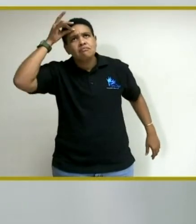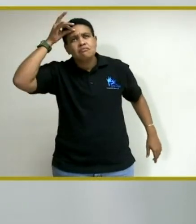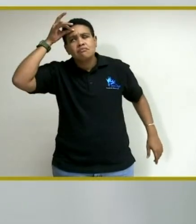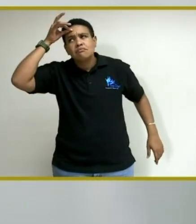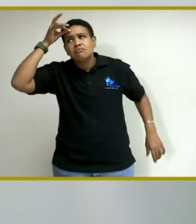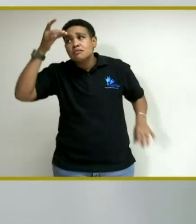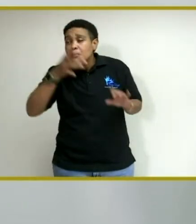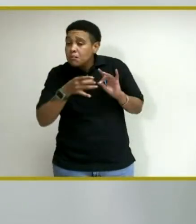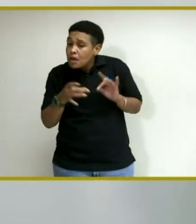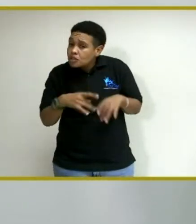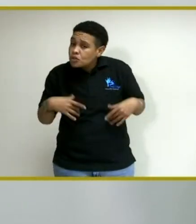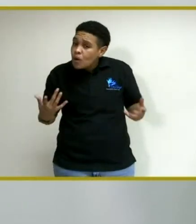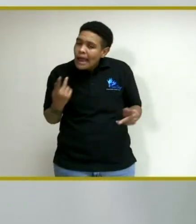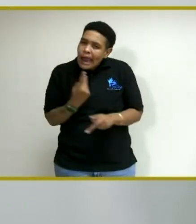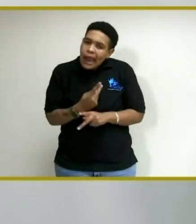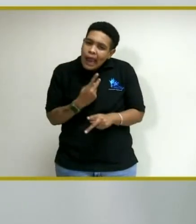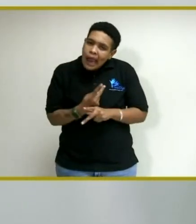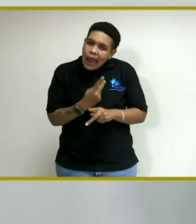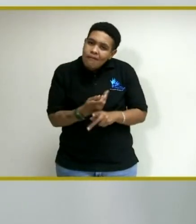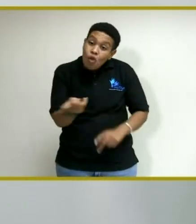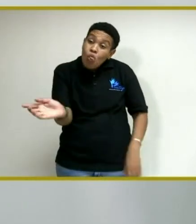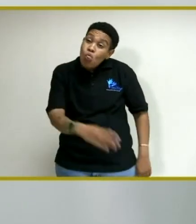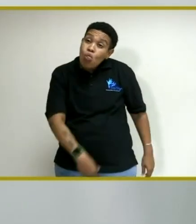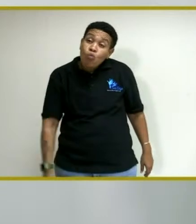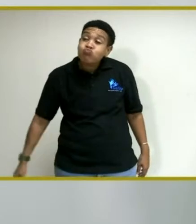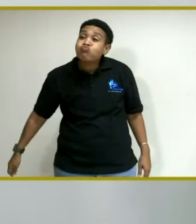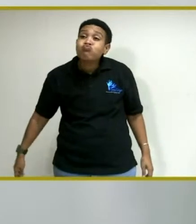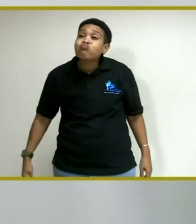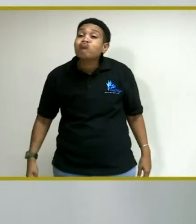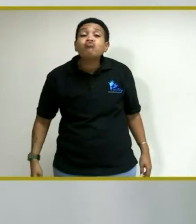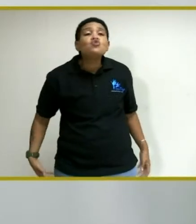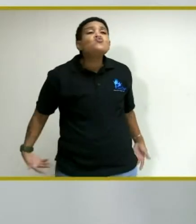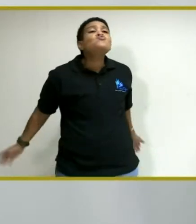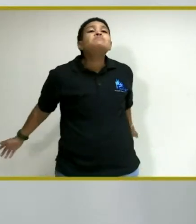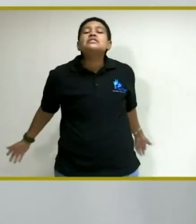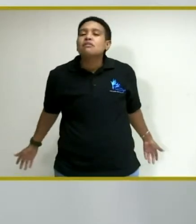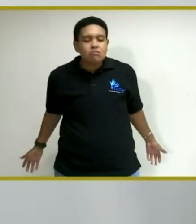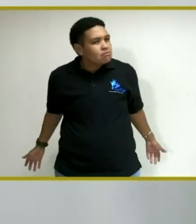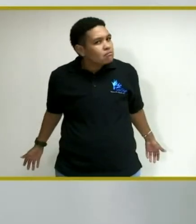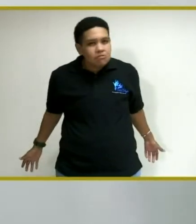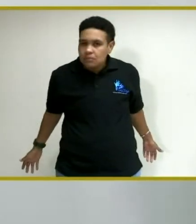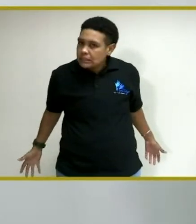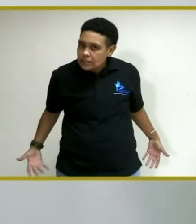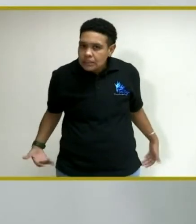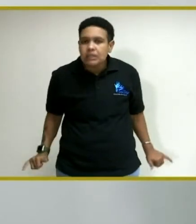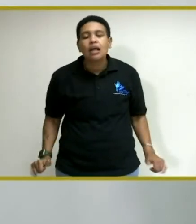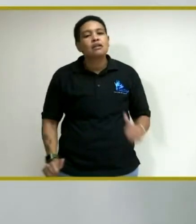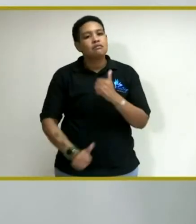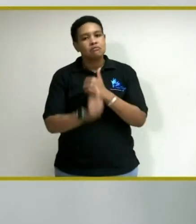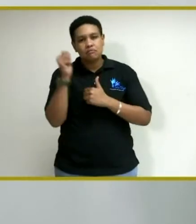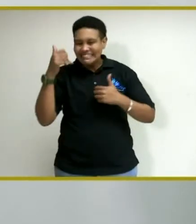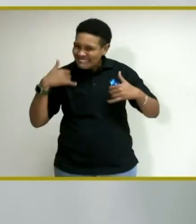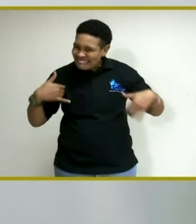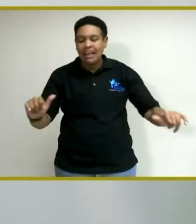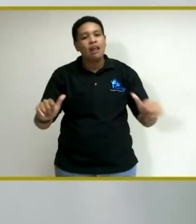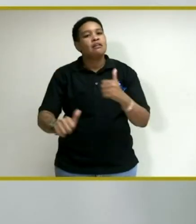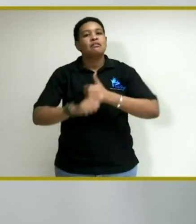that precautions are necessary. We're still in the threat zone. The virus is still out